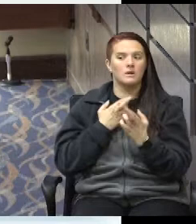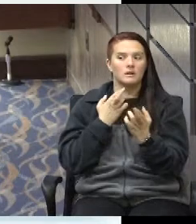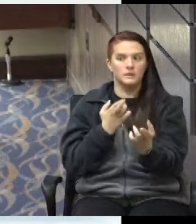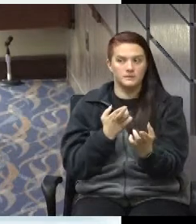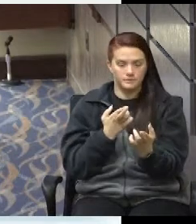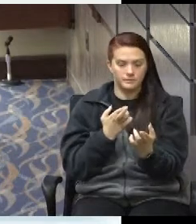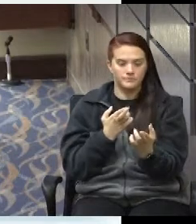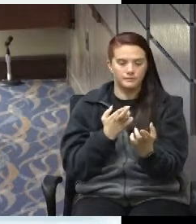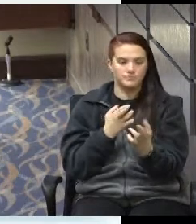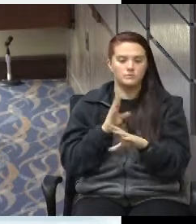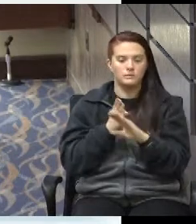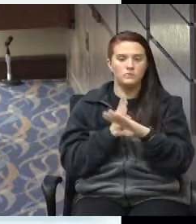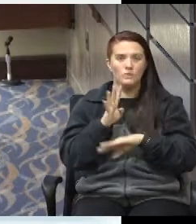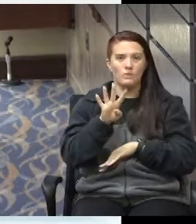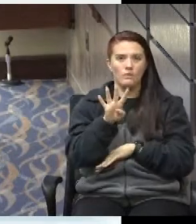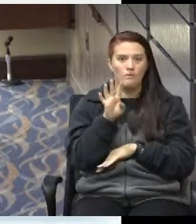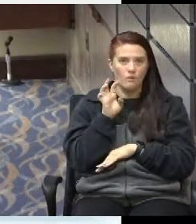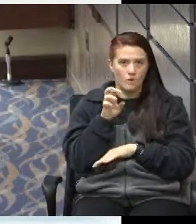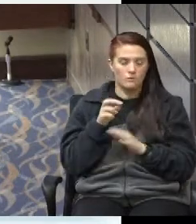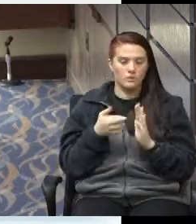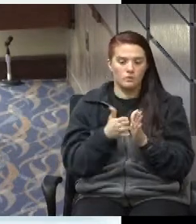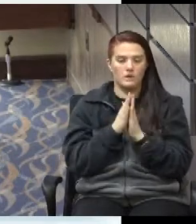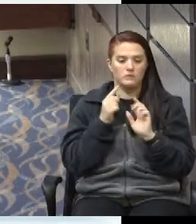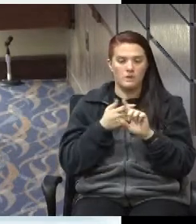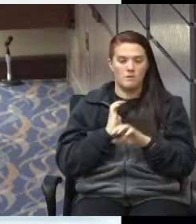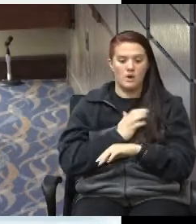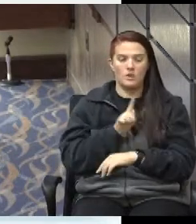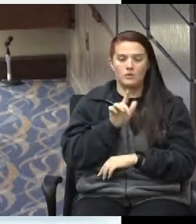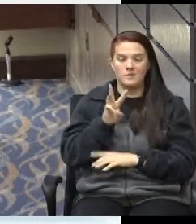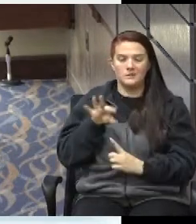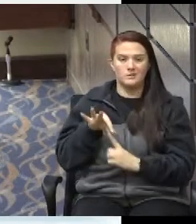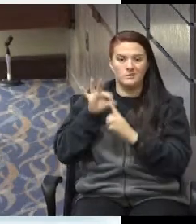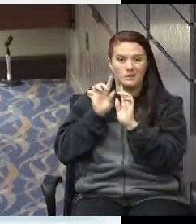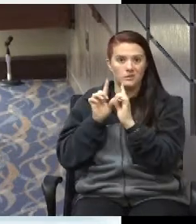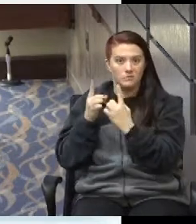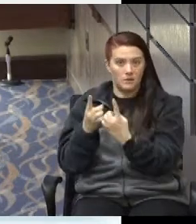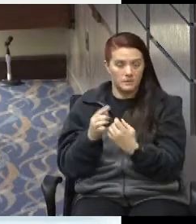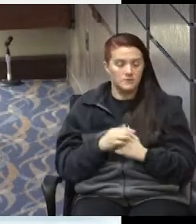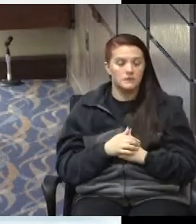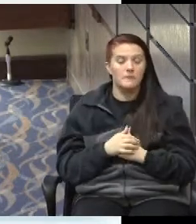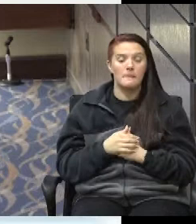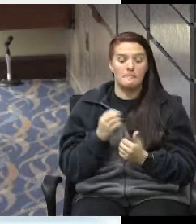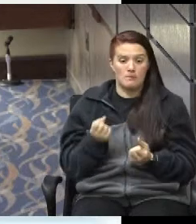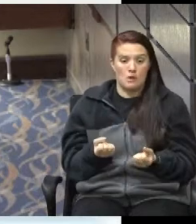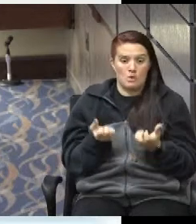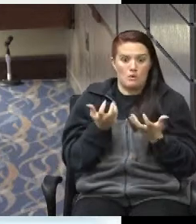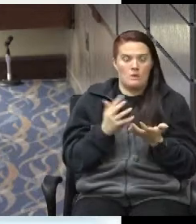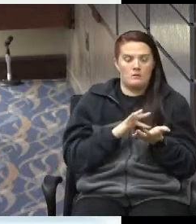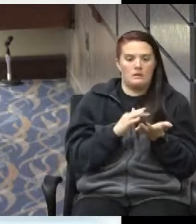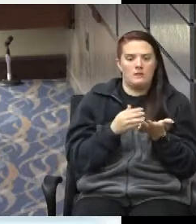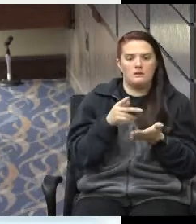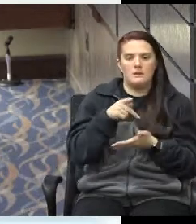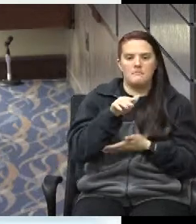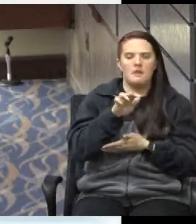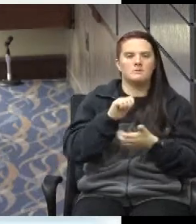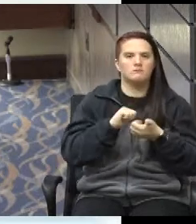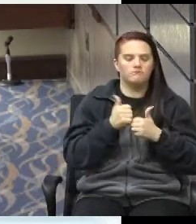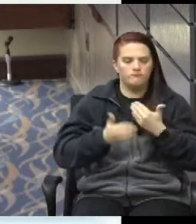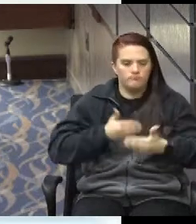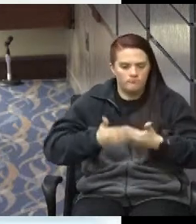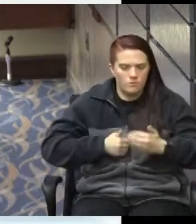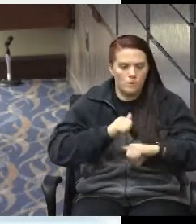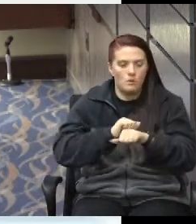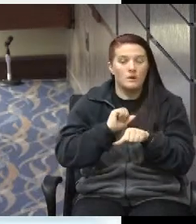on over 400 position requests from our 26 unique departments, the quantity and pace of work in the HR department